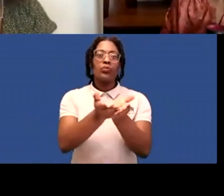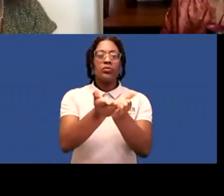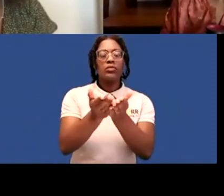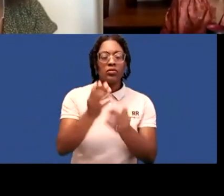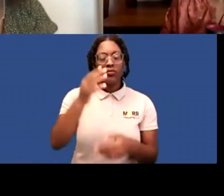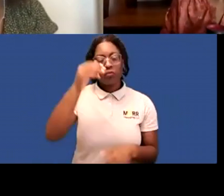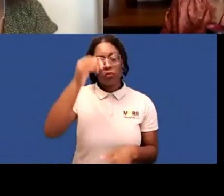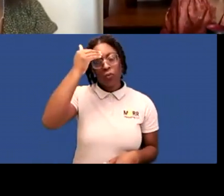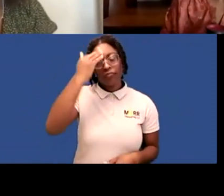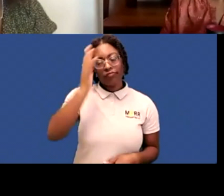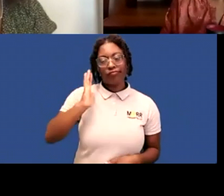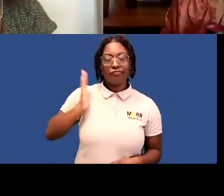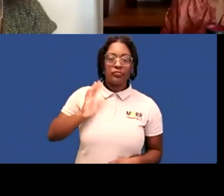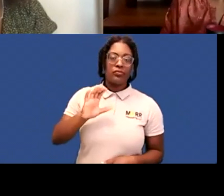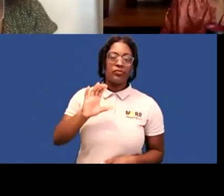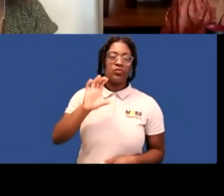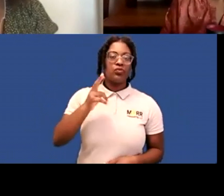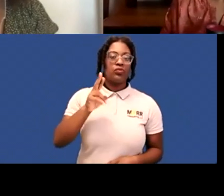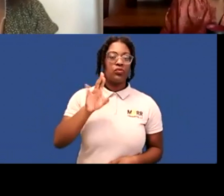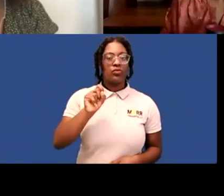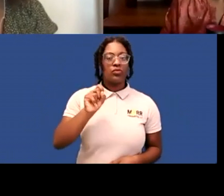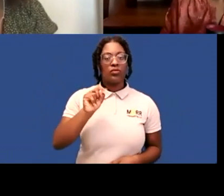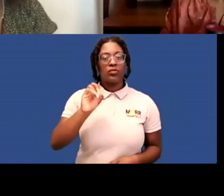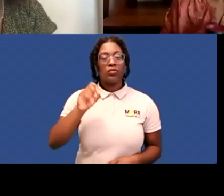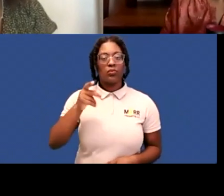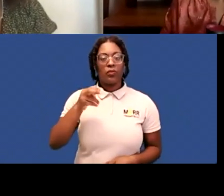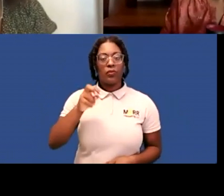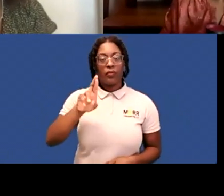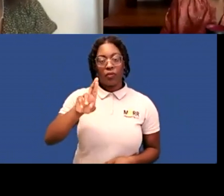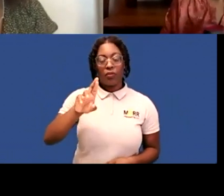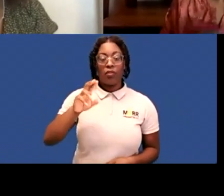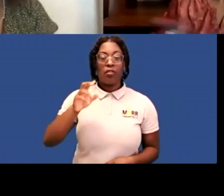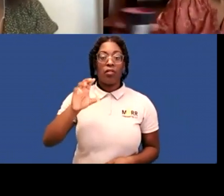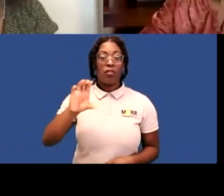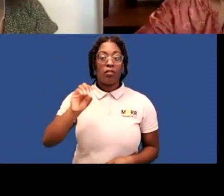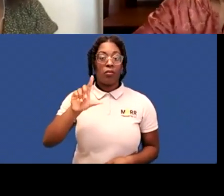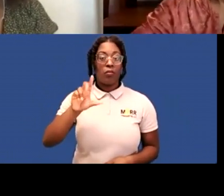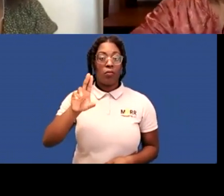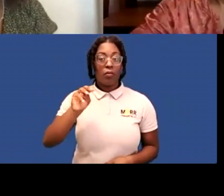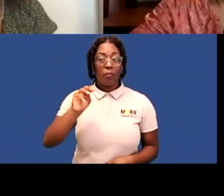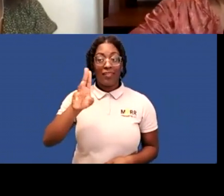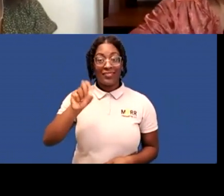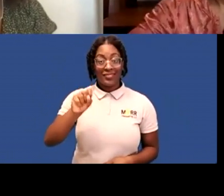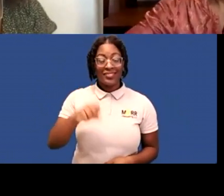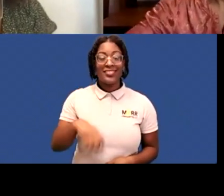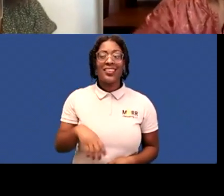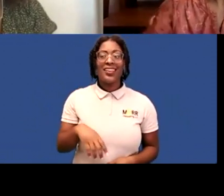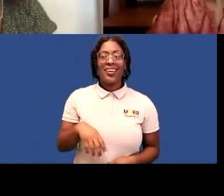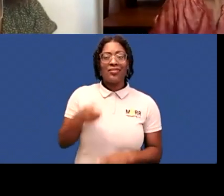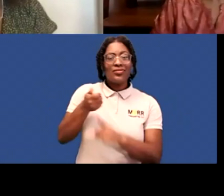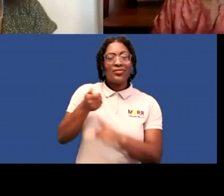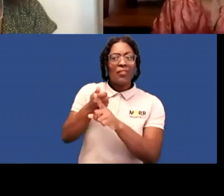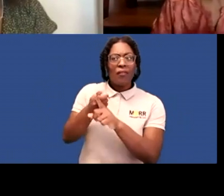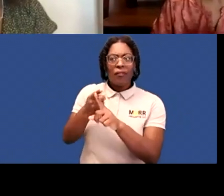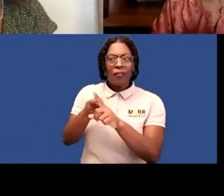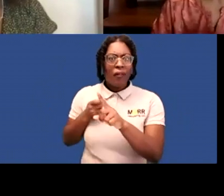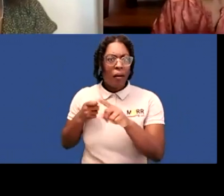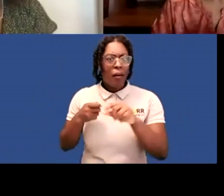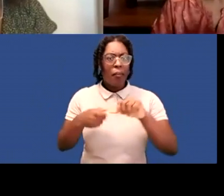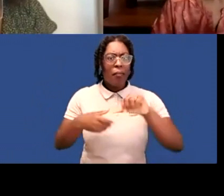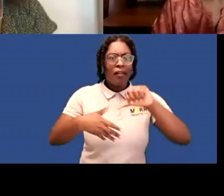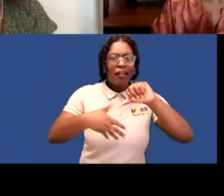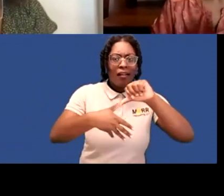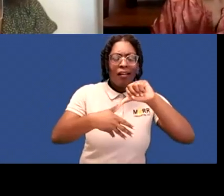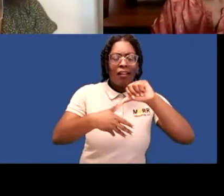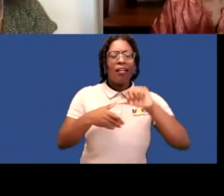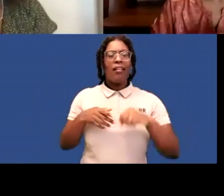was floored and dismayed. She's Guatemalan, and she's like, hey, Christopher Columbus discovered America. So there's definitely room